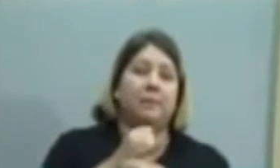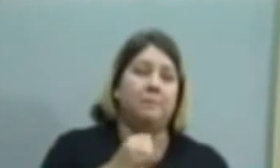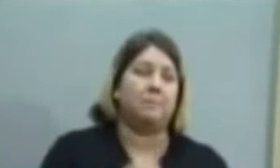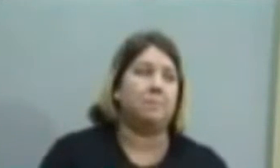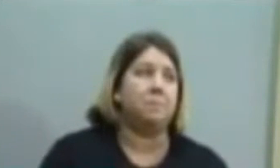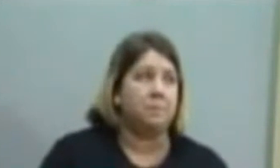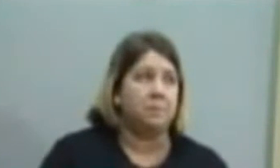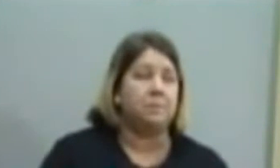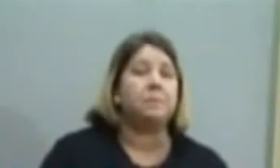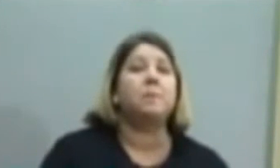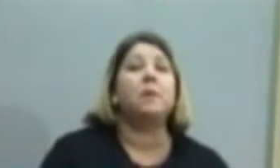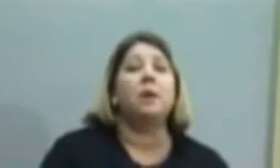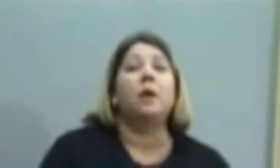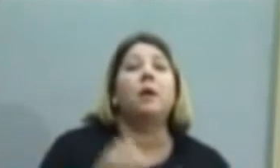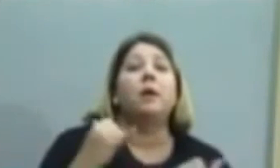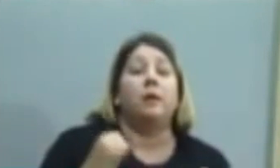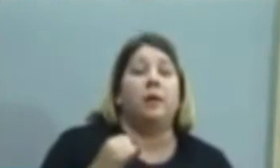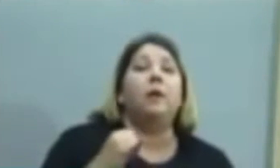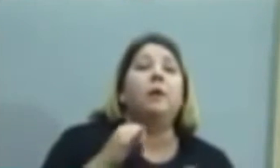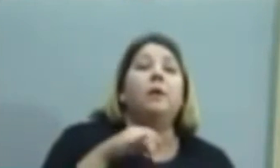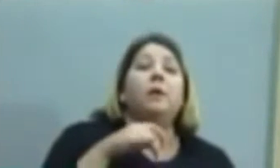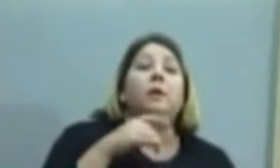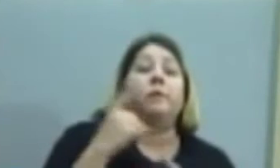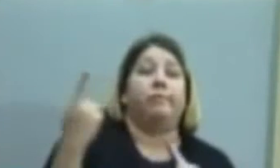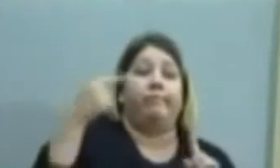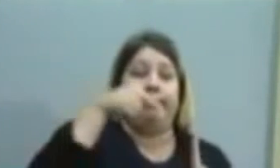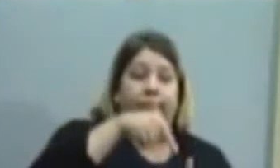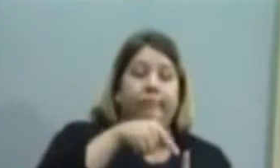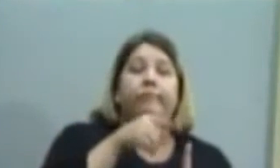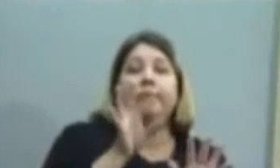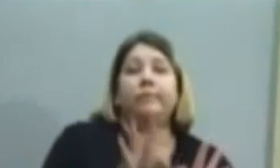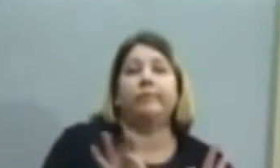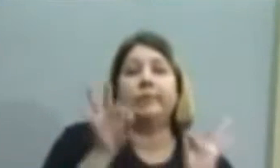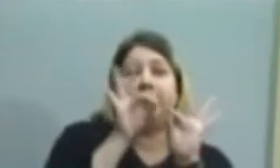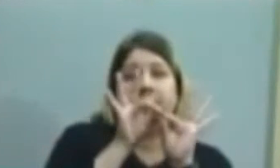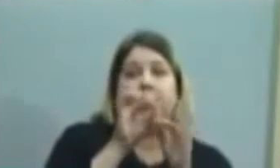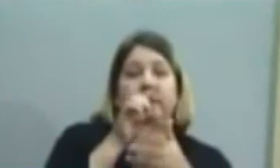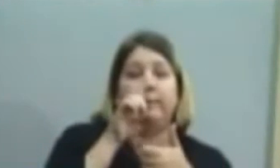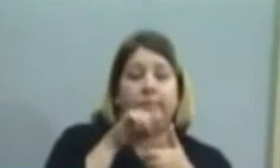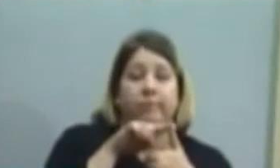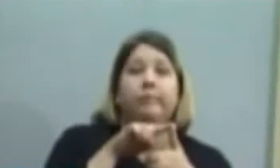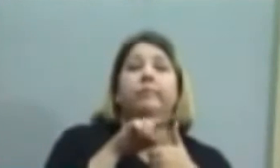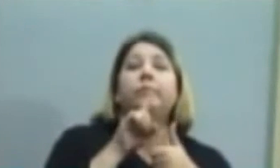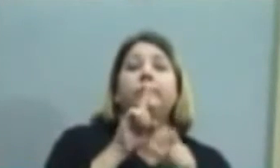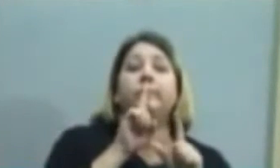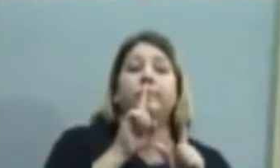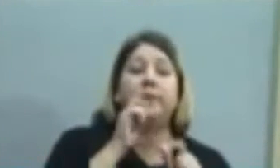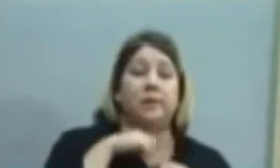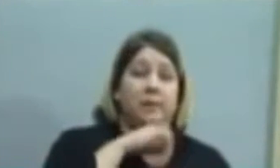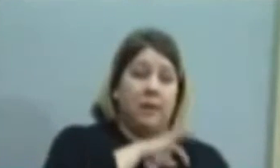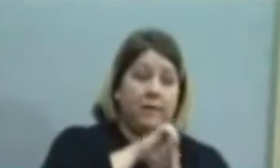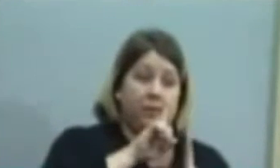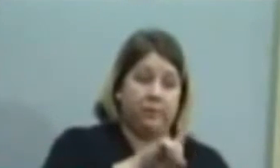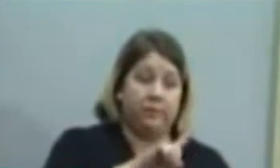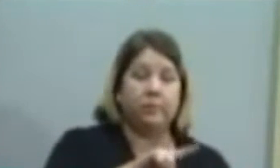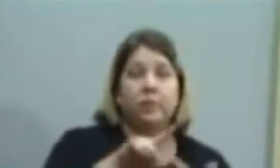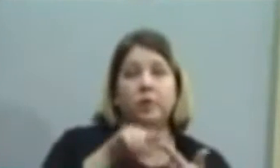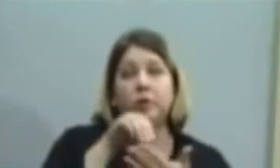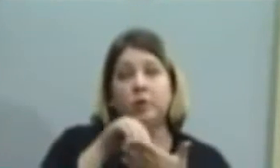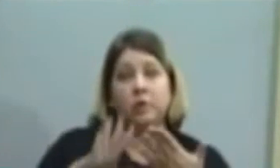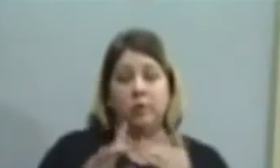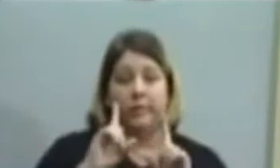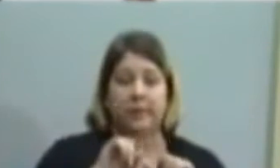So back to the data dashboard. Again, the key metrics are staff attendance, student attendance, and